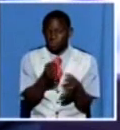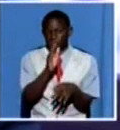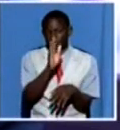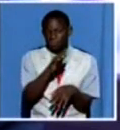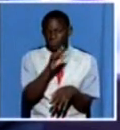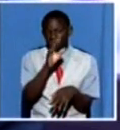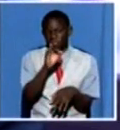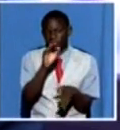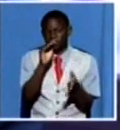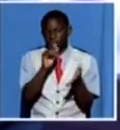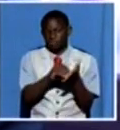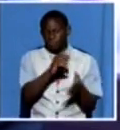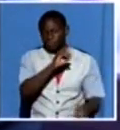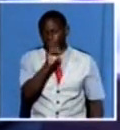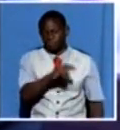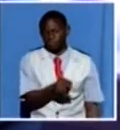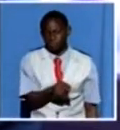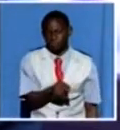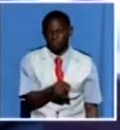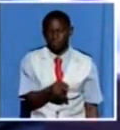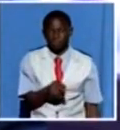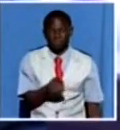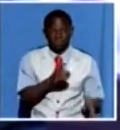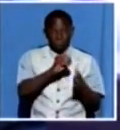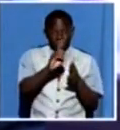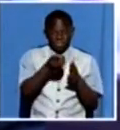$59,000. Design fees, it costed us